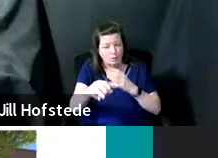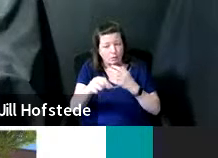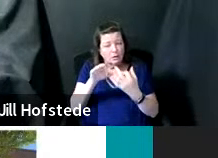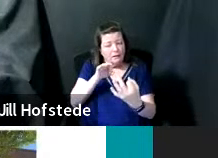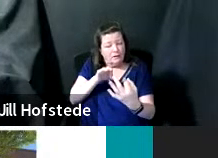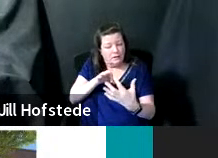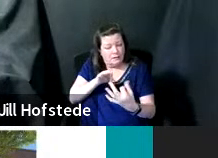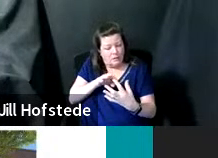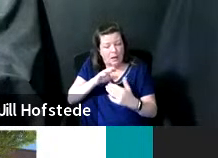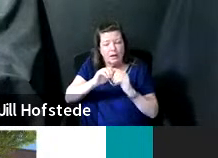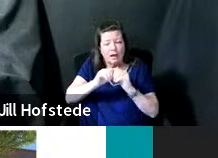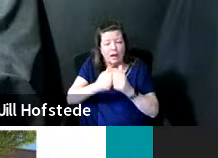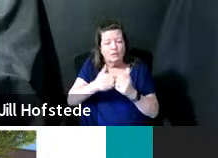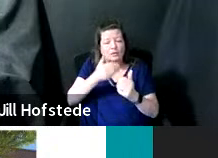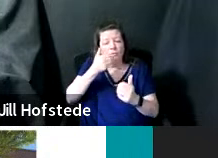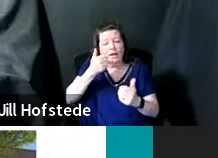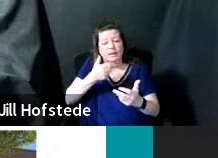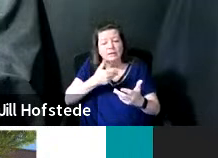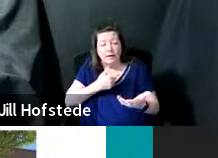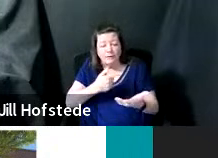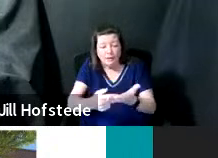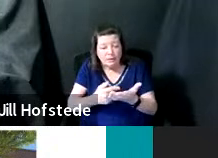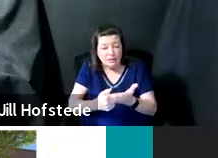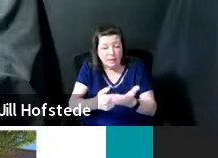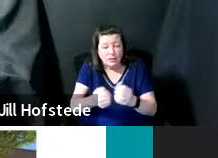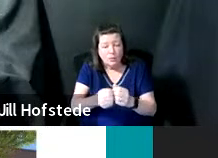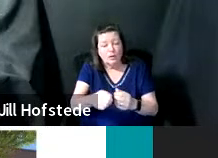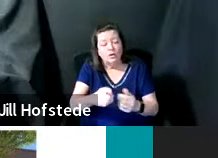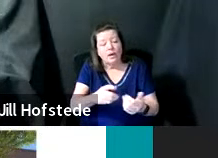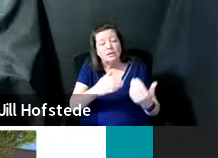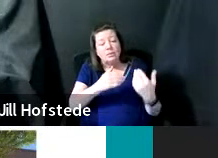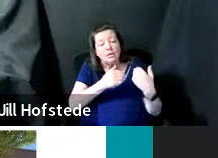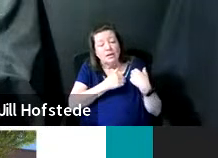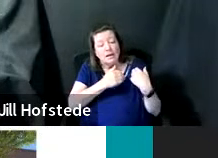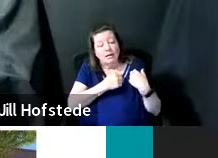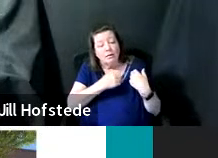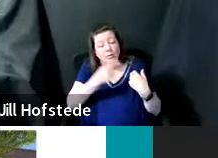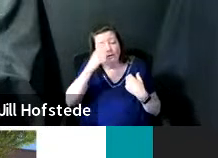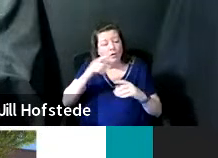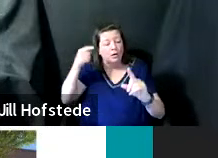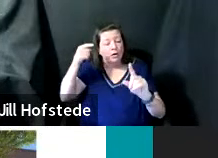best have that conversation with you and hold us accountable to these objectives.